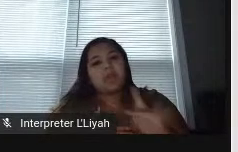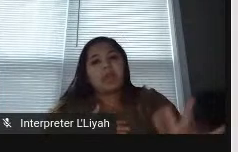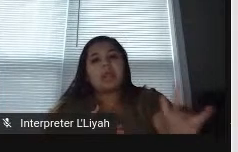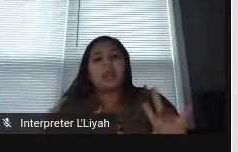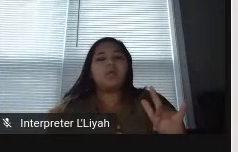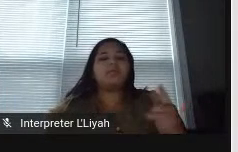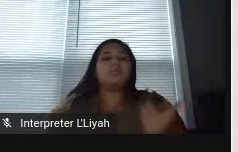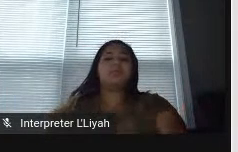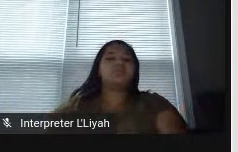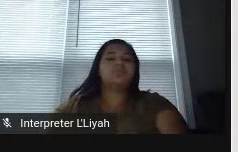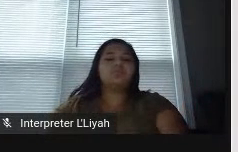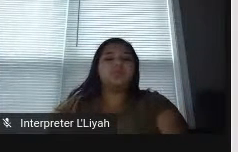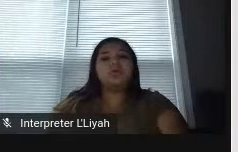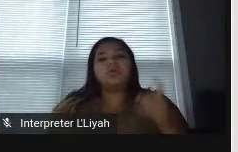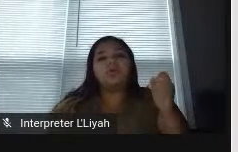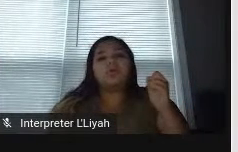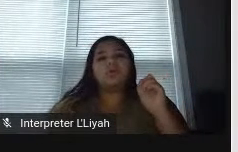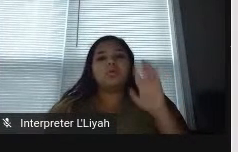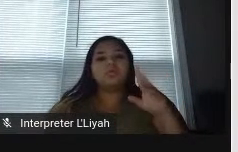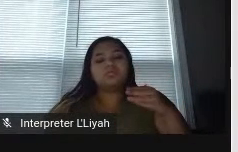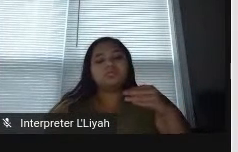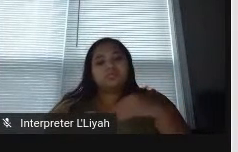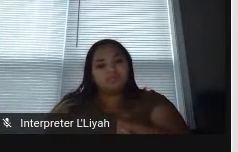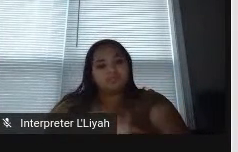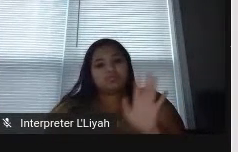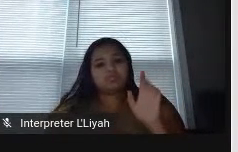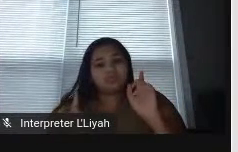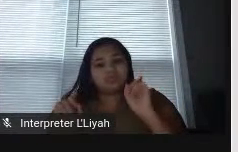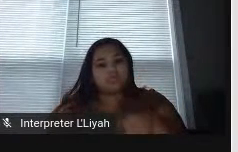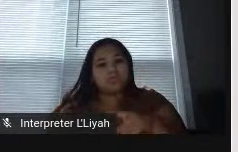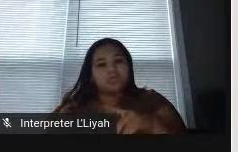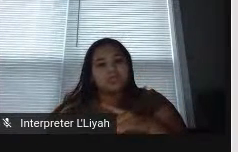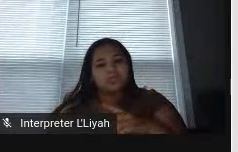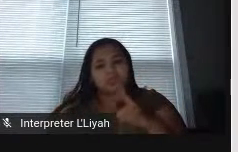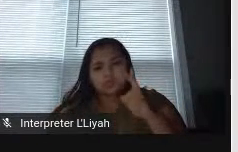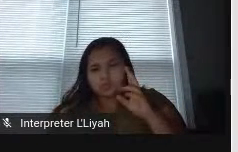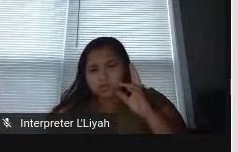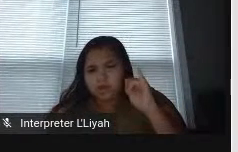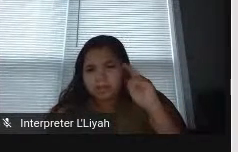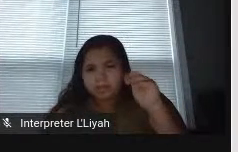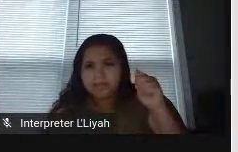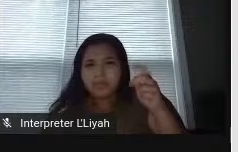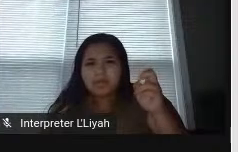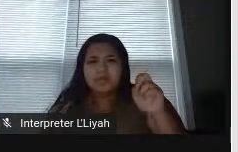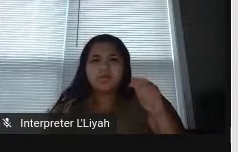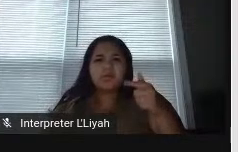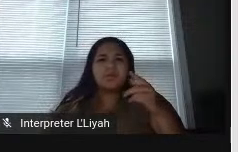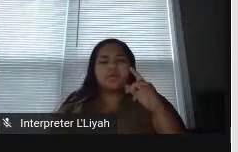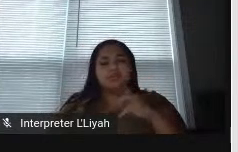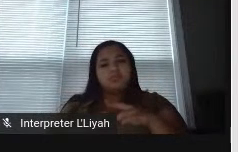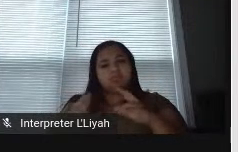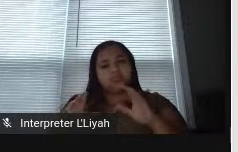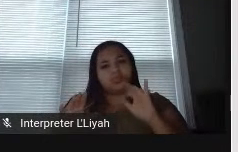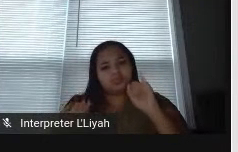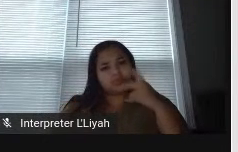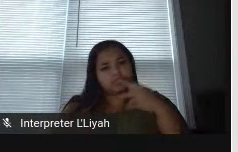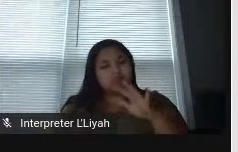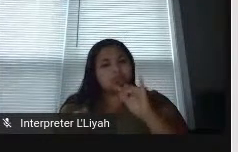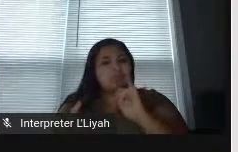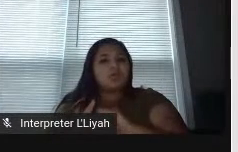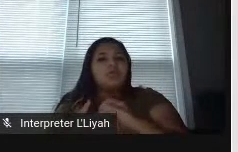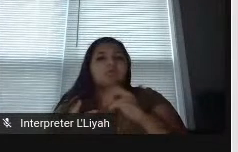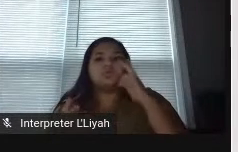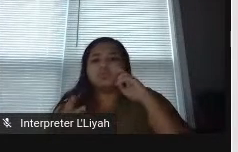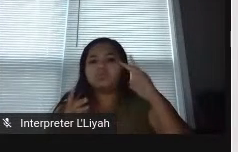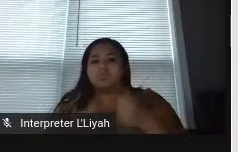accommodations. Then they will go into implementing the IEP and then evaluate and review.